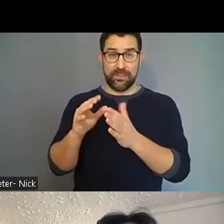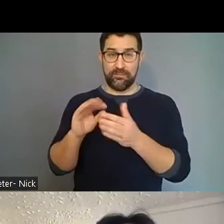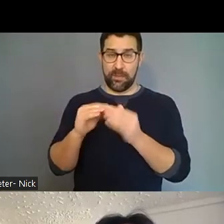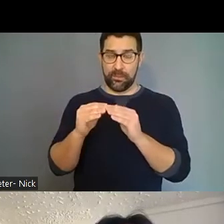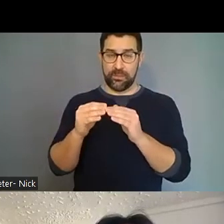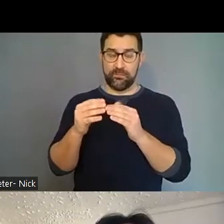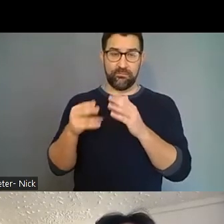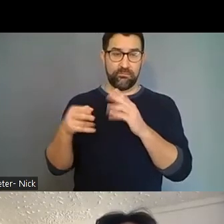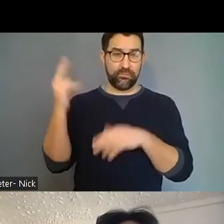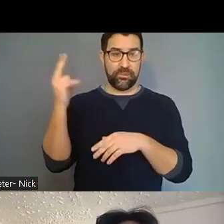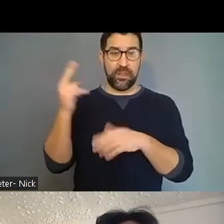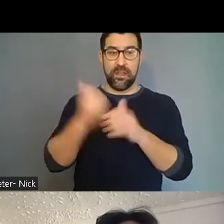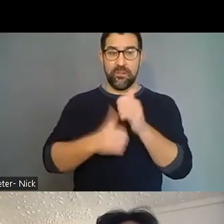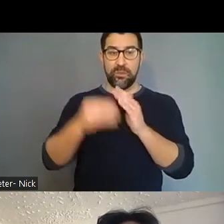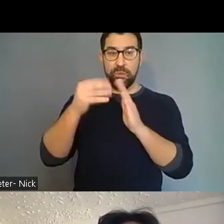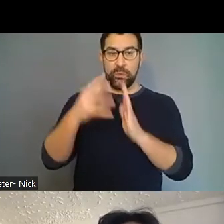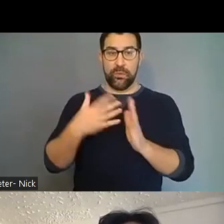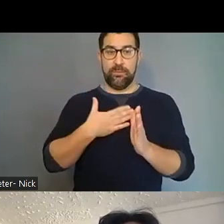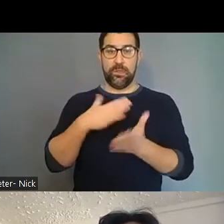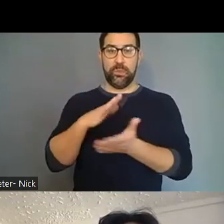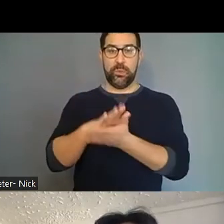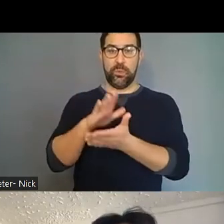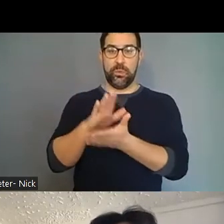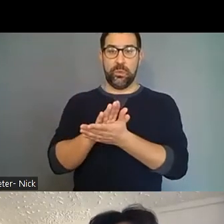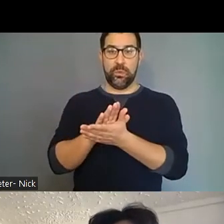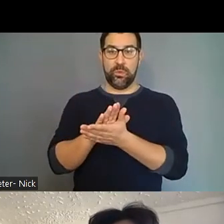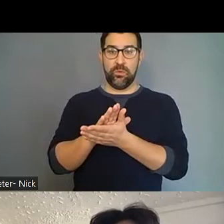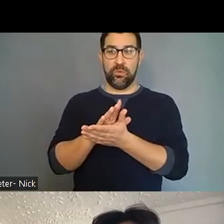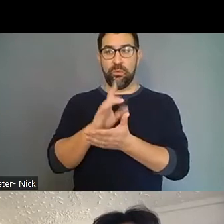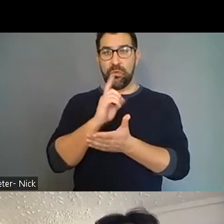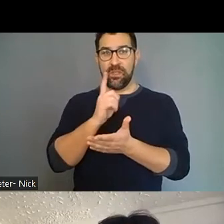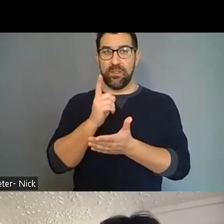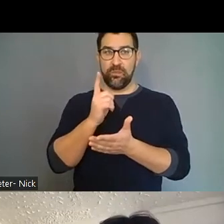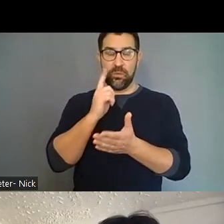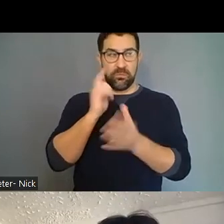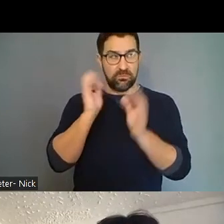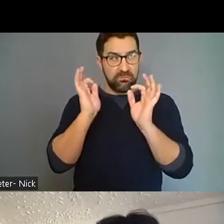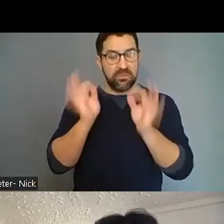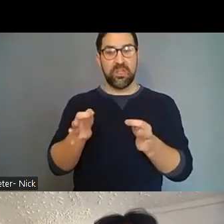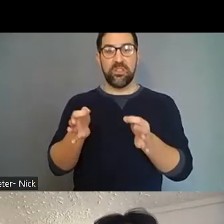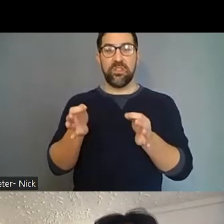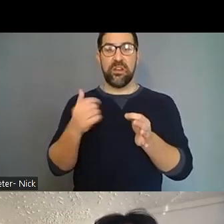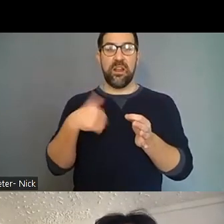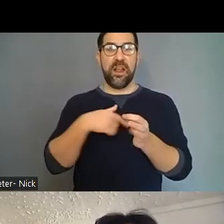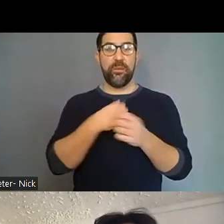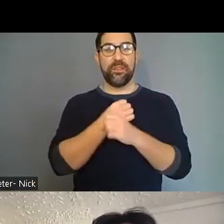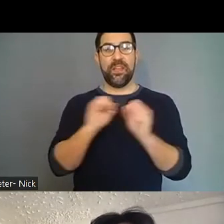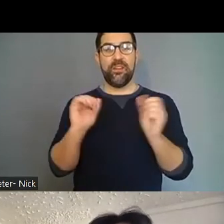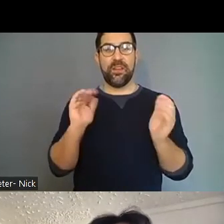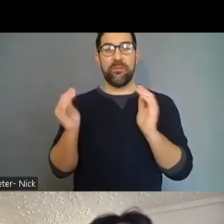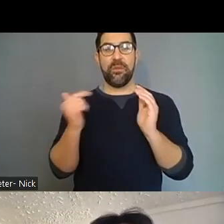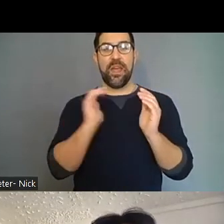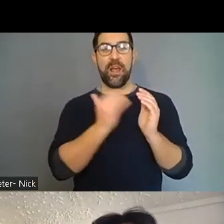Every single student in my school, we're pretty much making the decision of our safety versus our